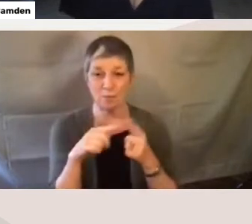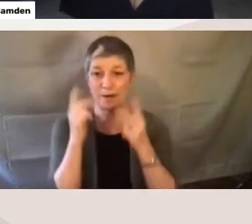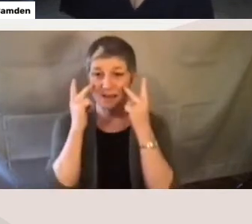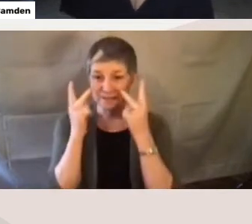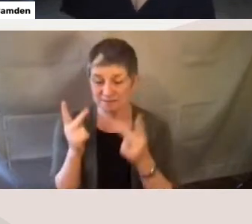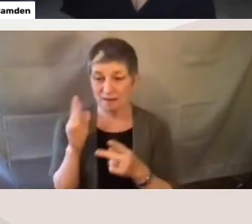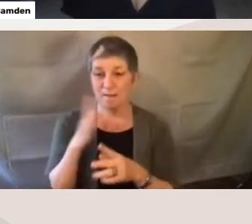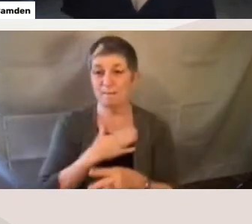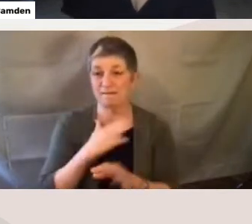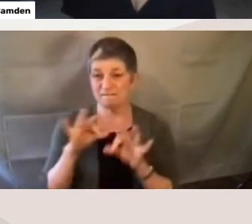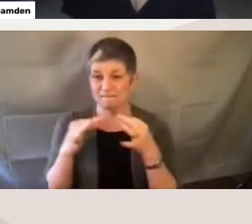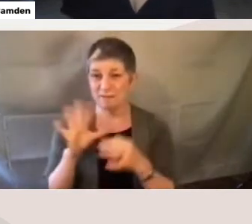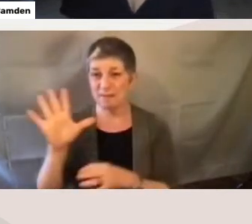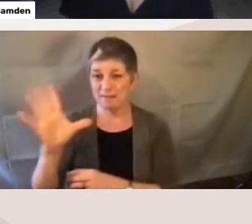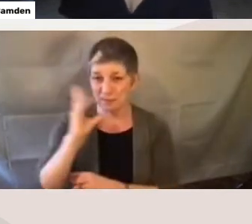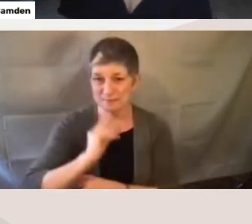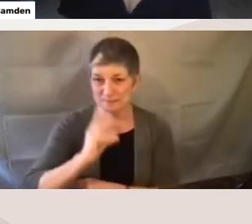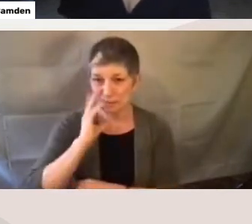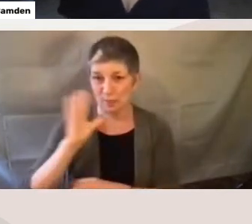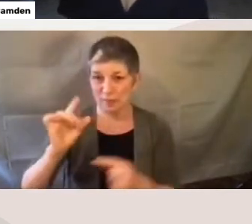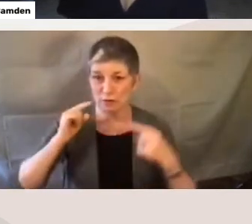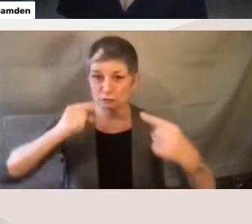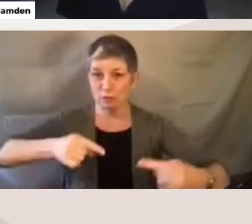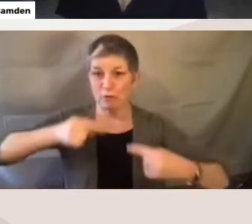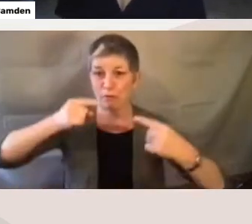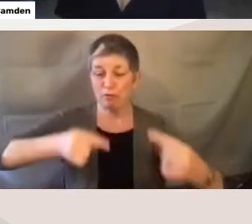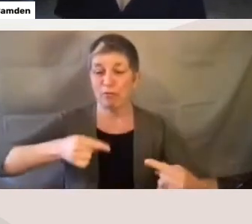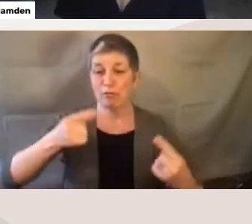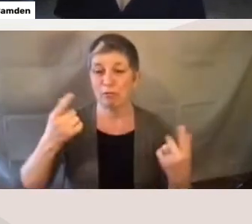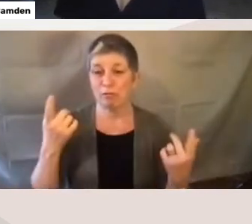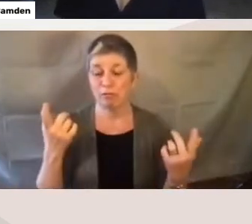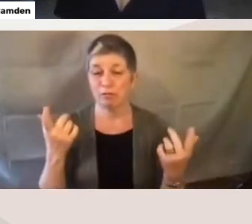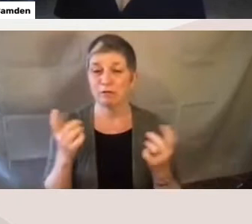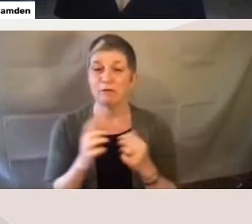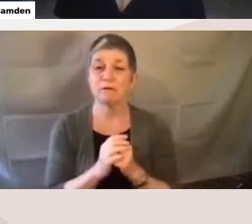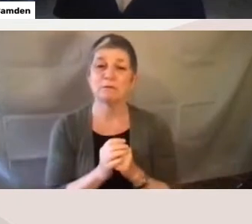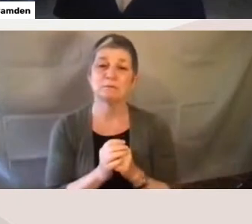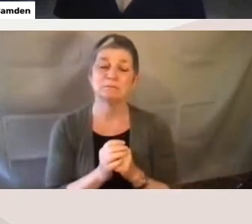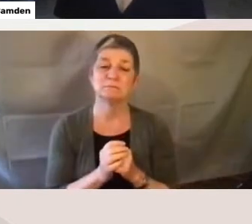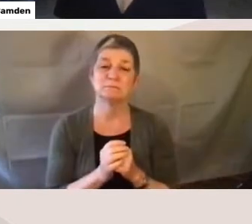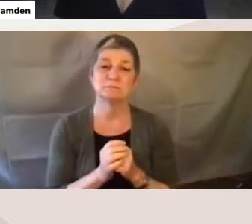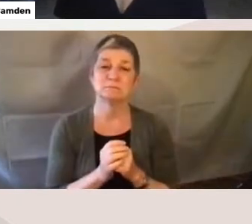them struggle and their struggle. So